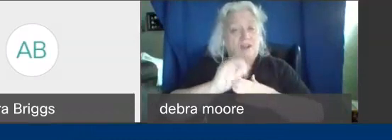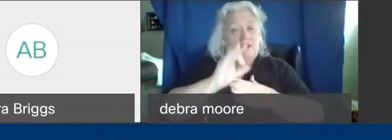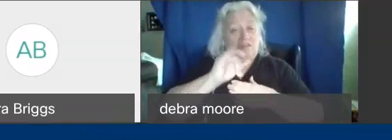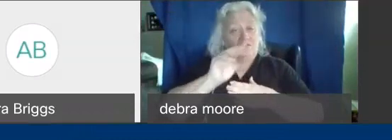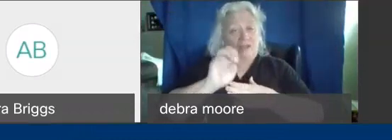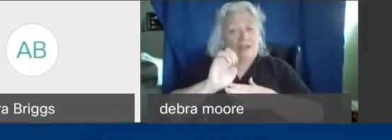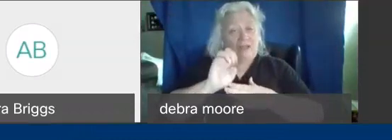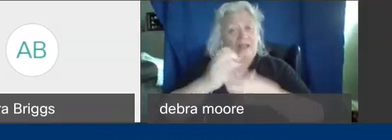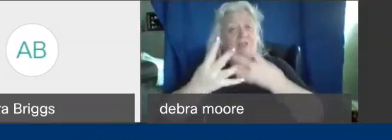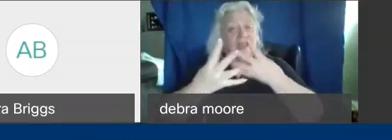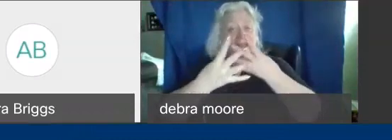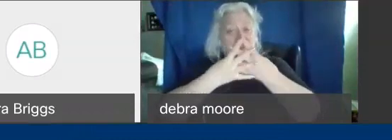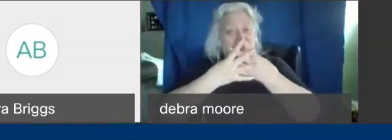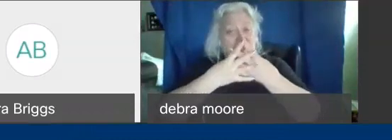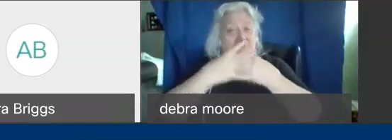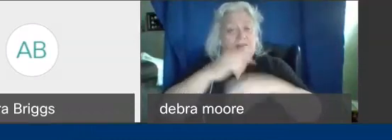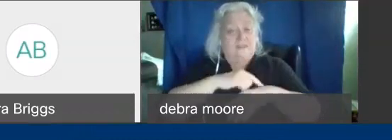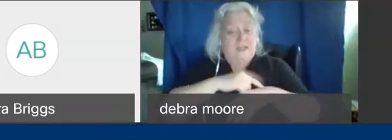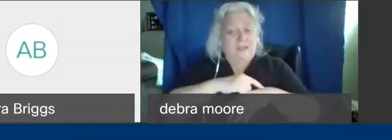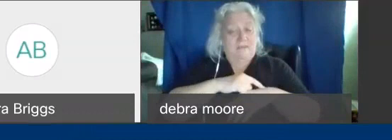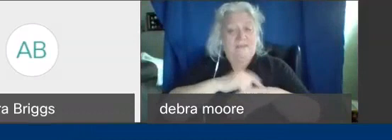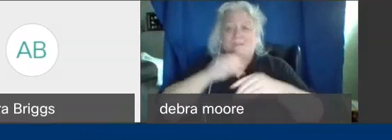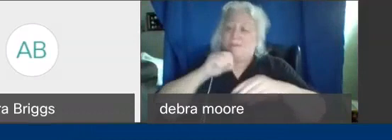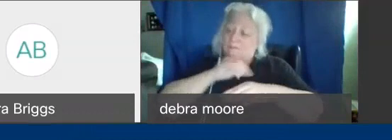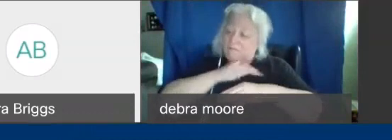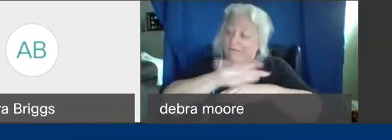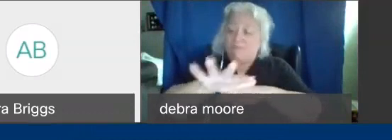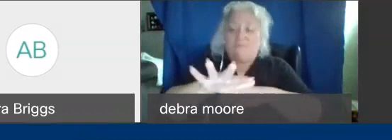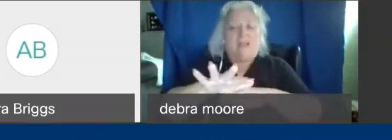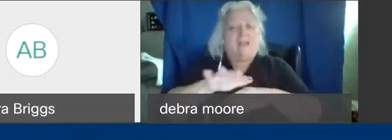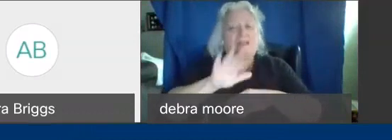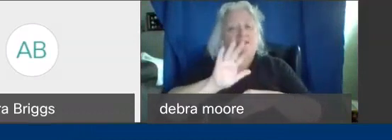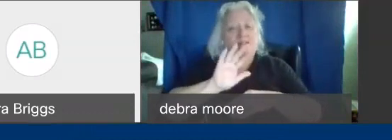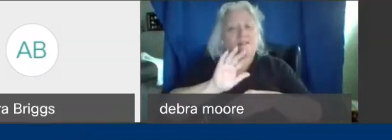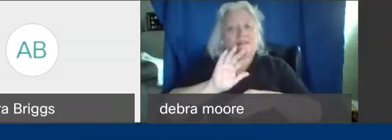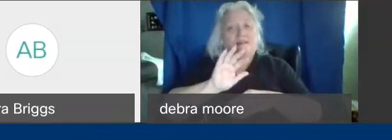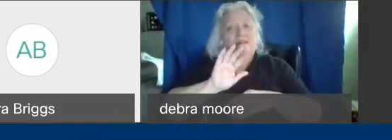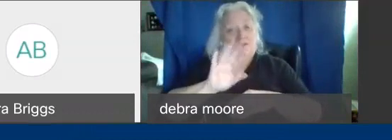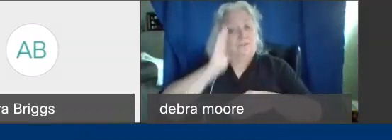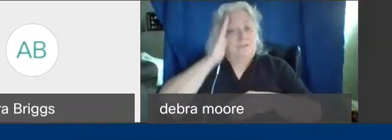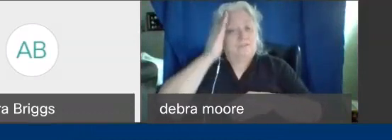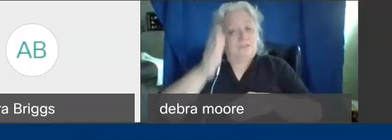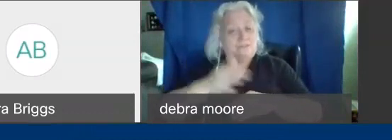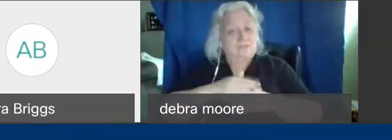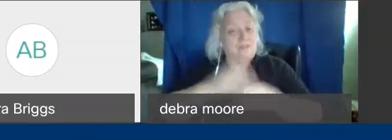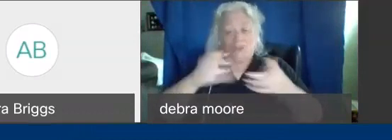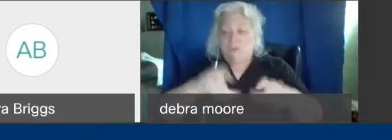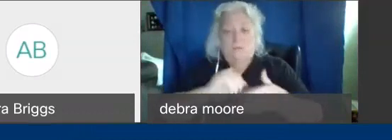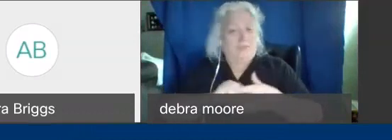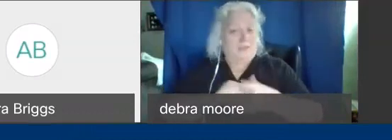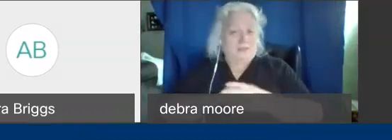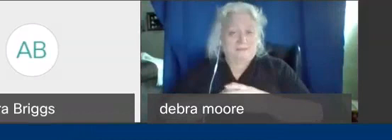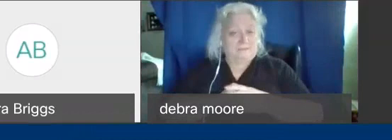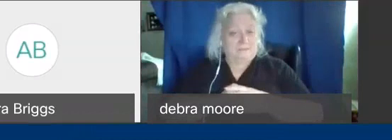your future, as well as a minor's future employment in certain careers. So it's best to not